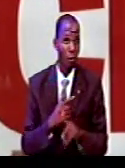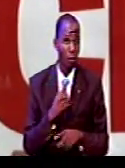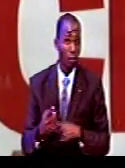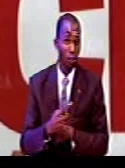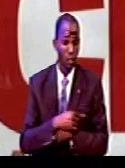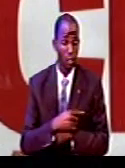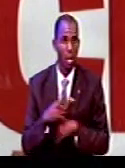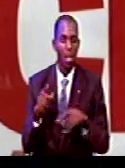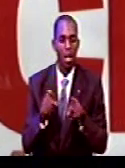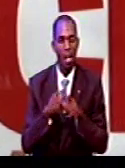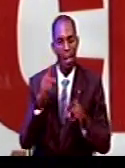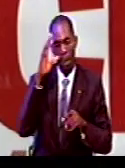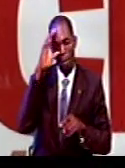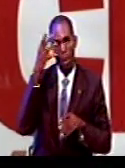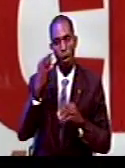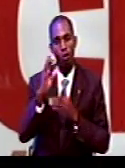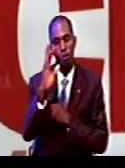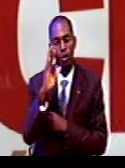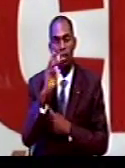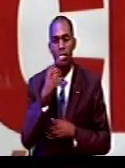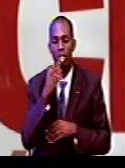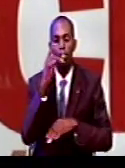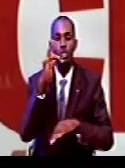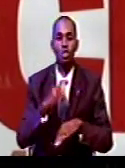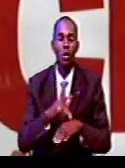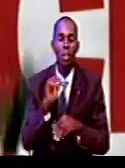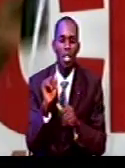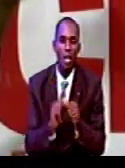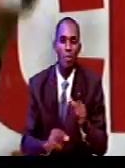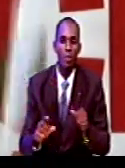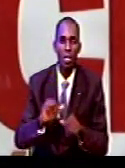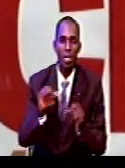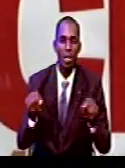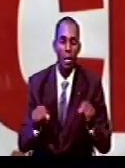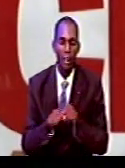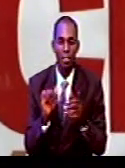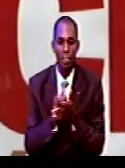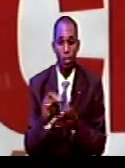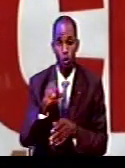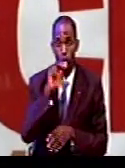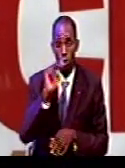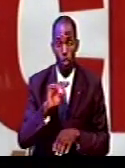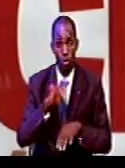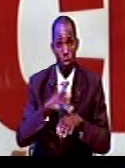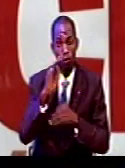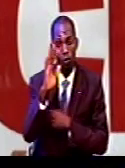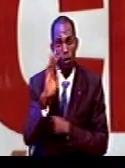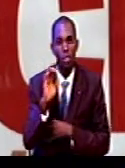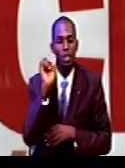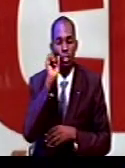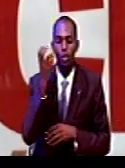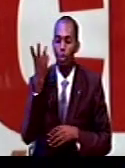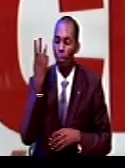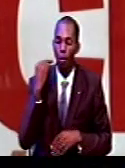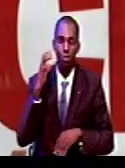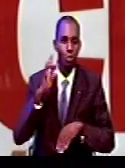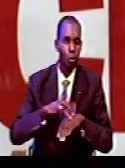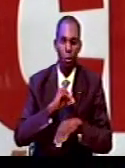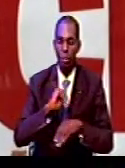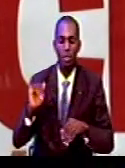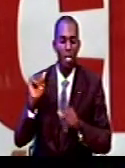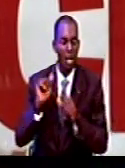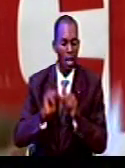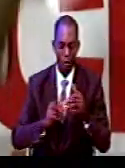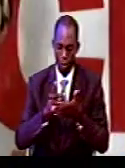Bible. But the first day, as the man of God said, touch every area that you need the touch of